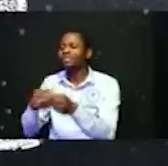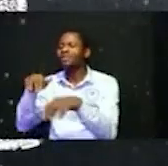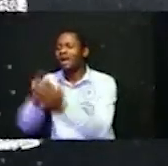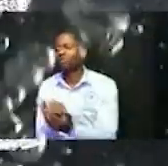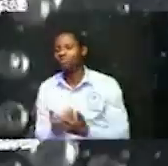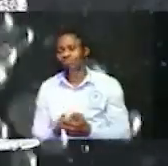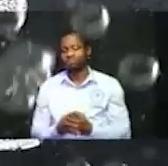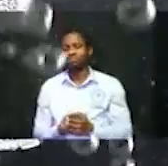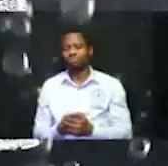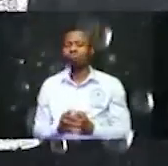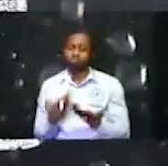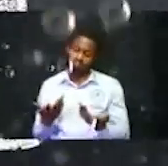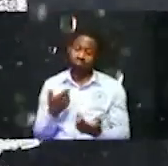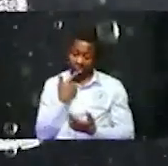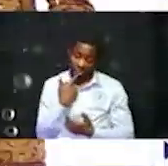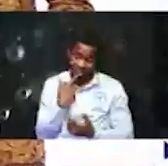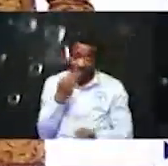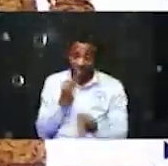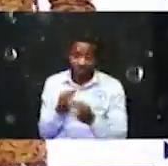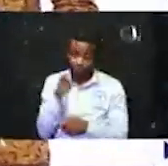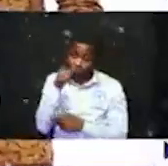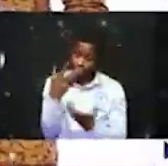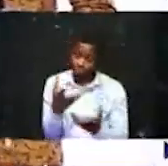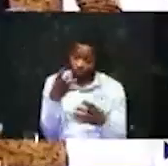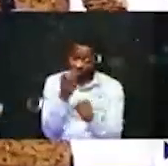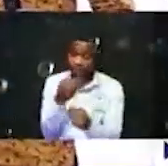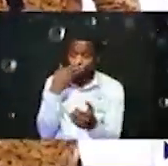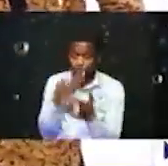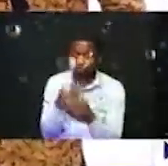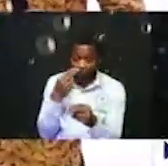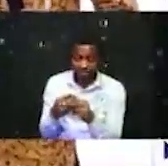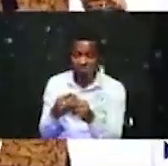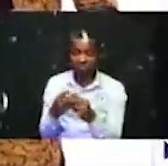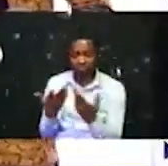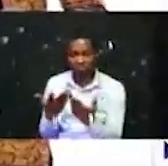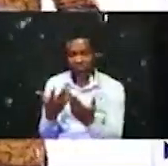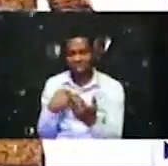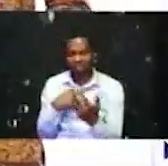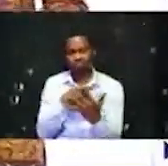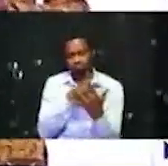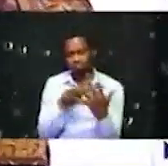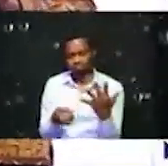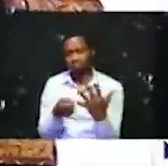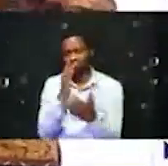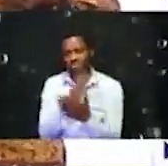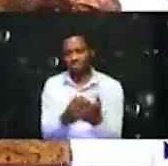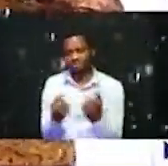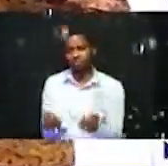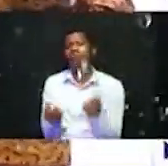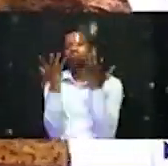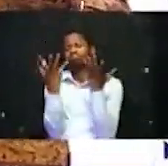say generally that if you want to have a good name or a great name, you have to make some